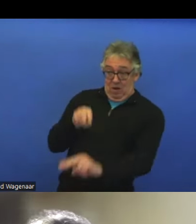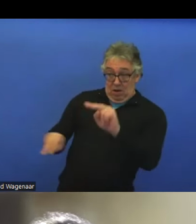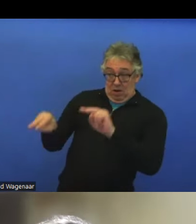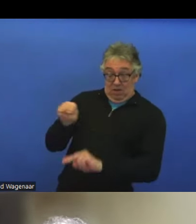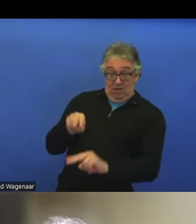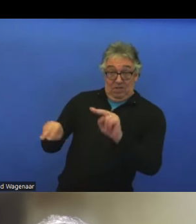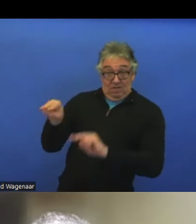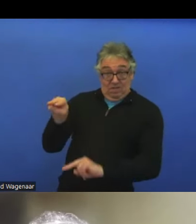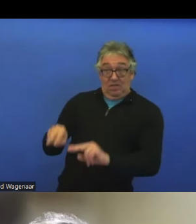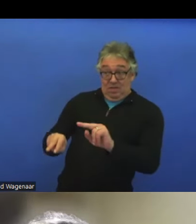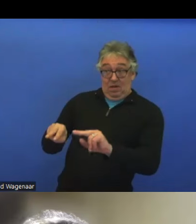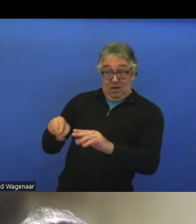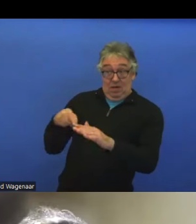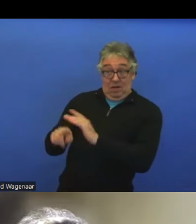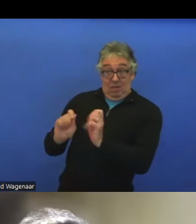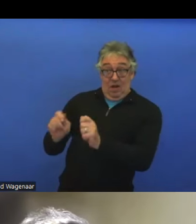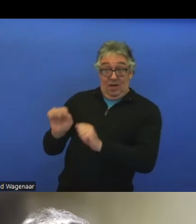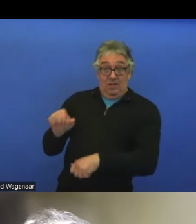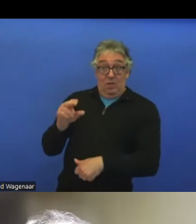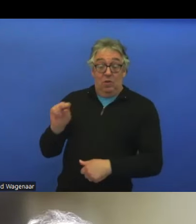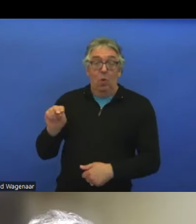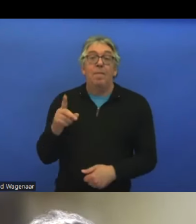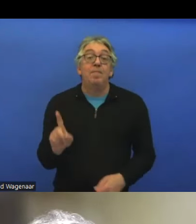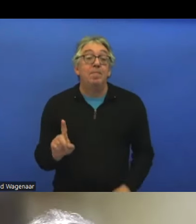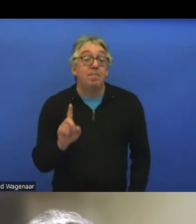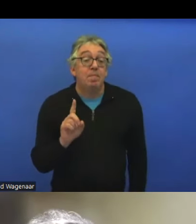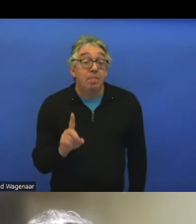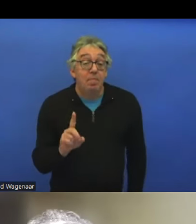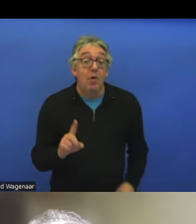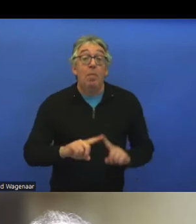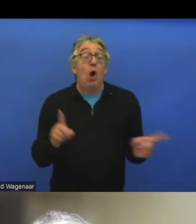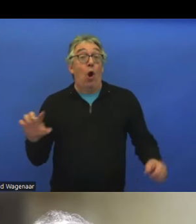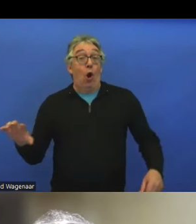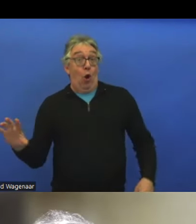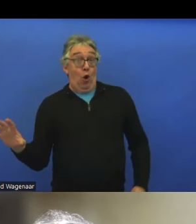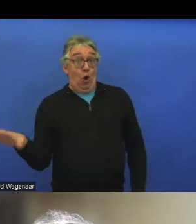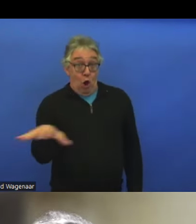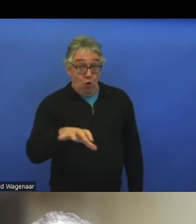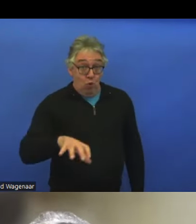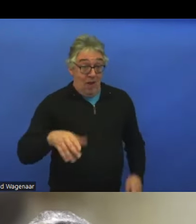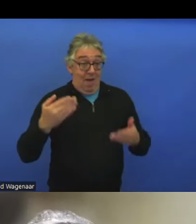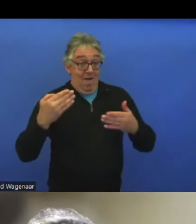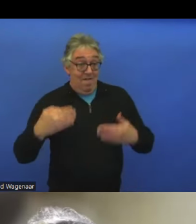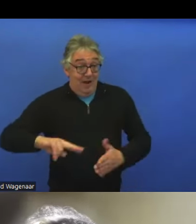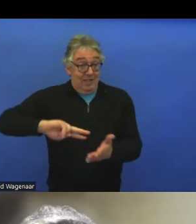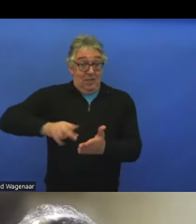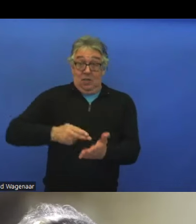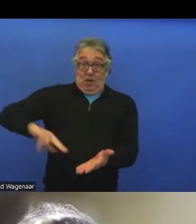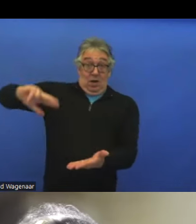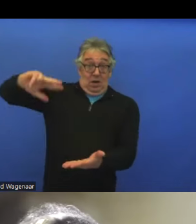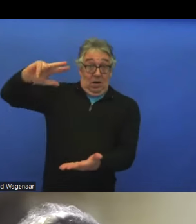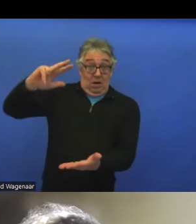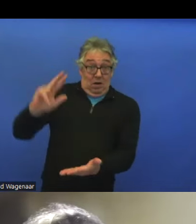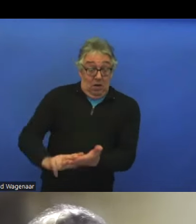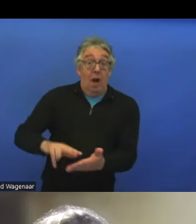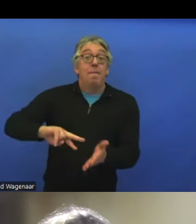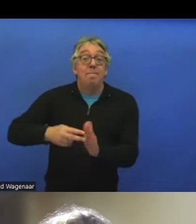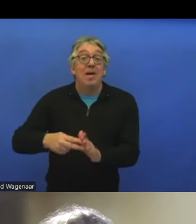saying the countries that have signed the 1951 conventions, they are the ones responsible for adjudicating claims, not UNHCR